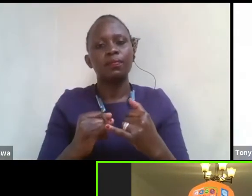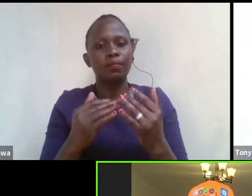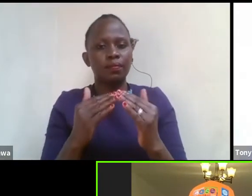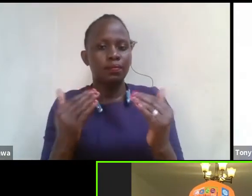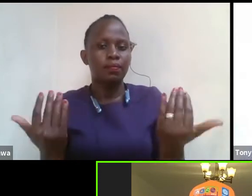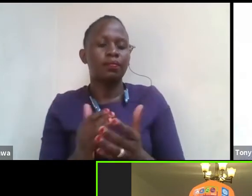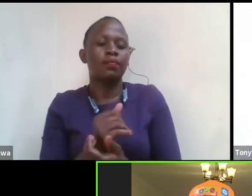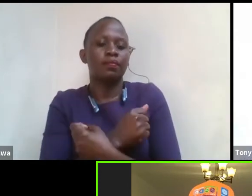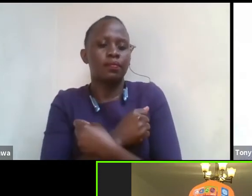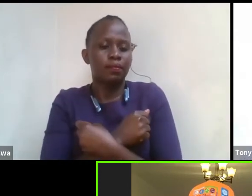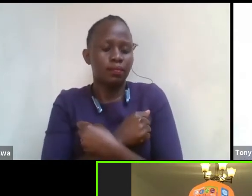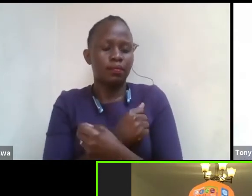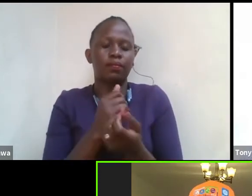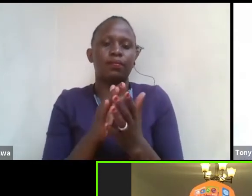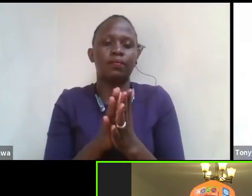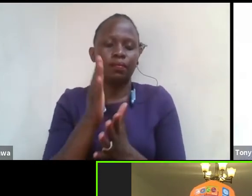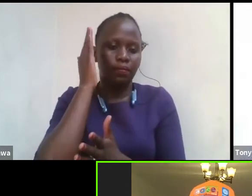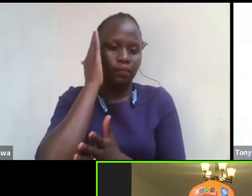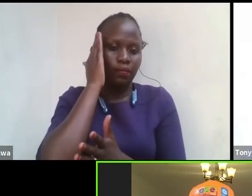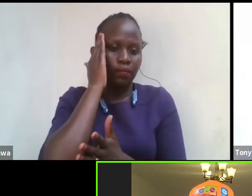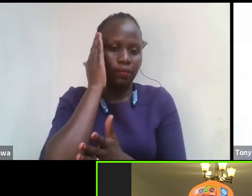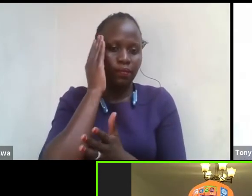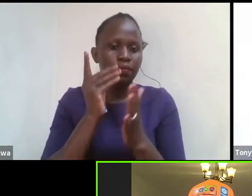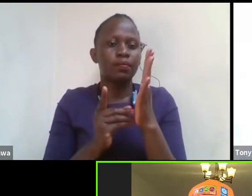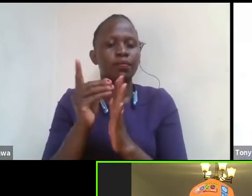creation, sharing and transfer,